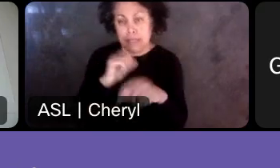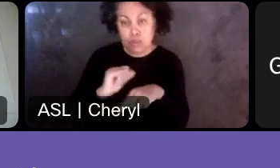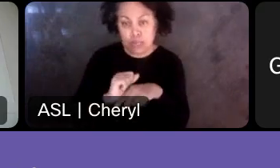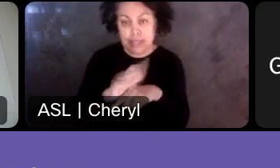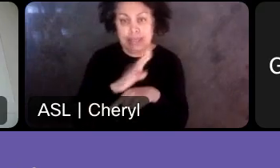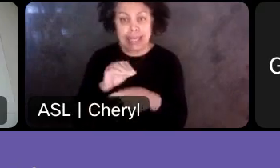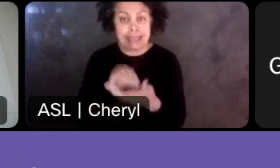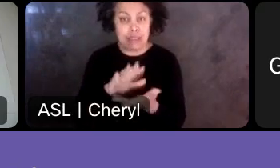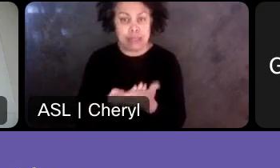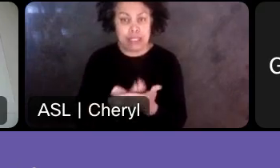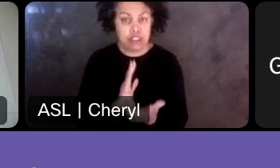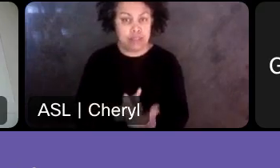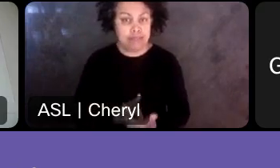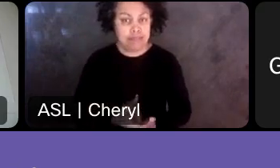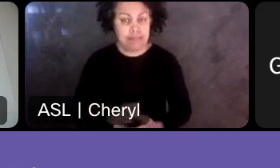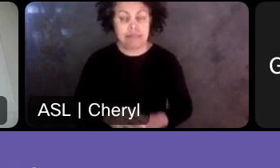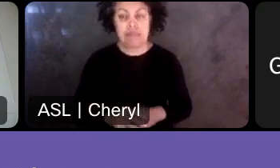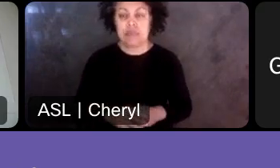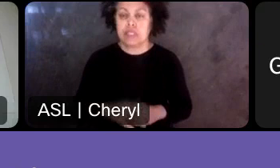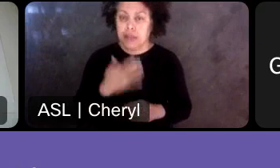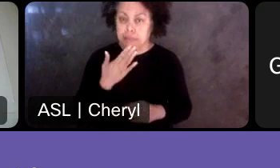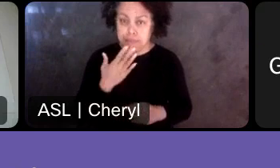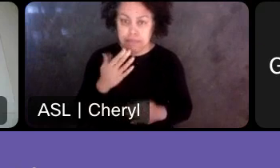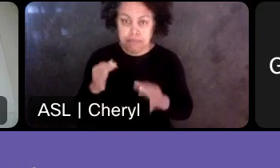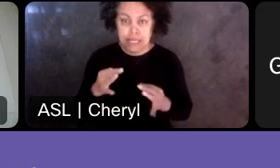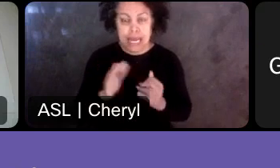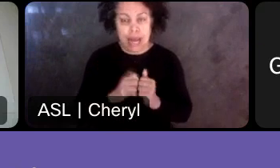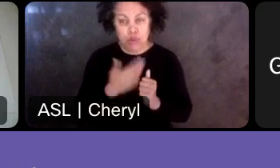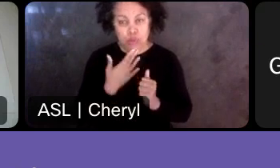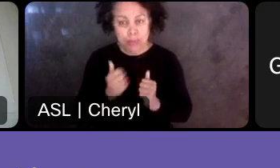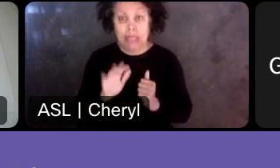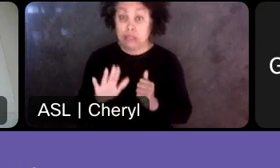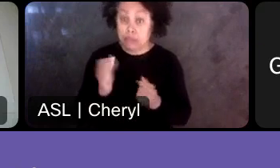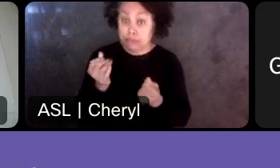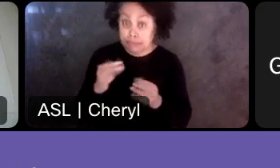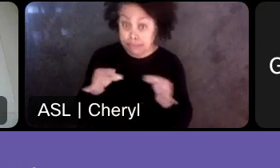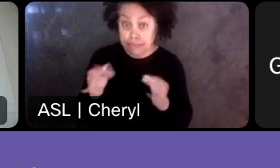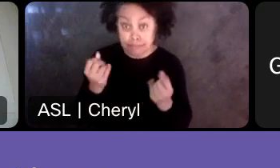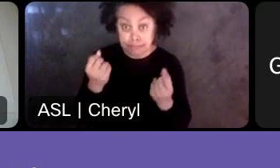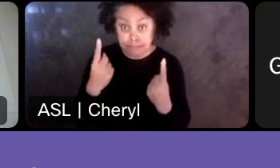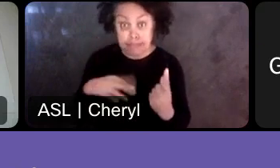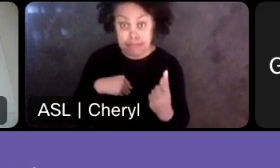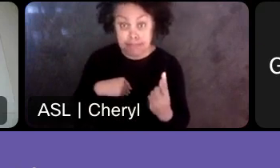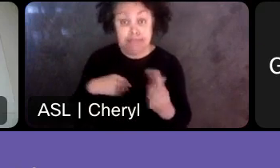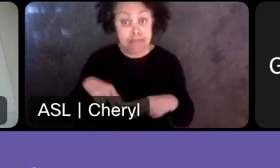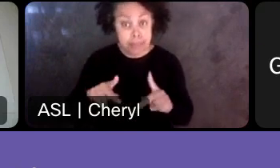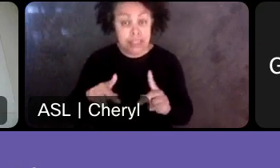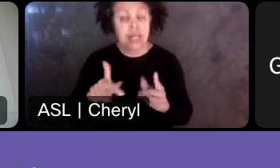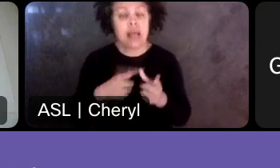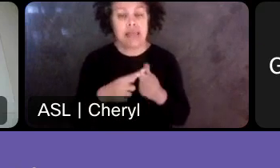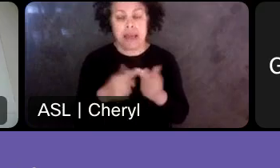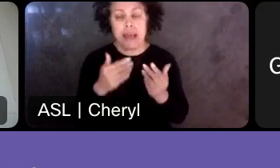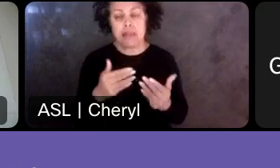Documentation, which describes best practices in informed consent and how to use documentation to enhance